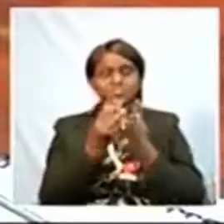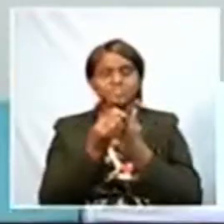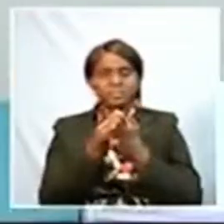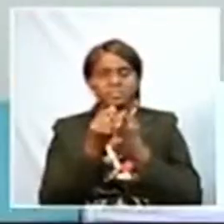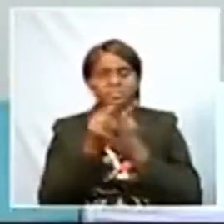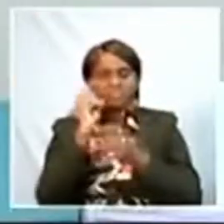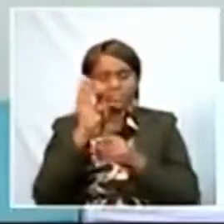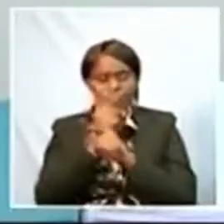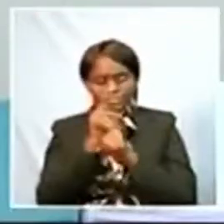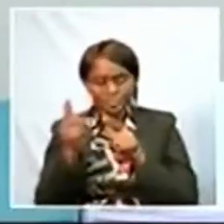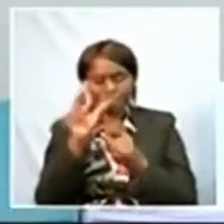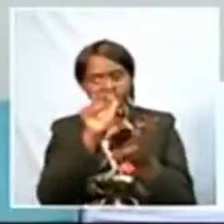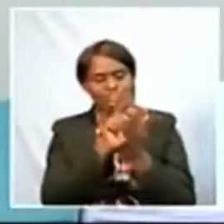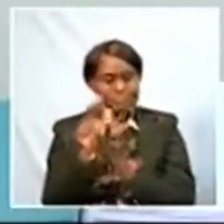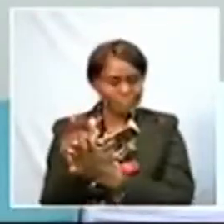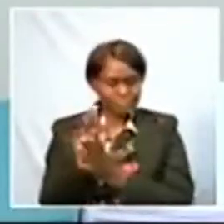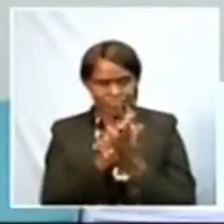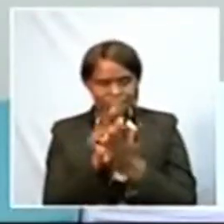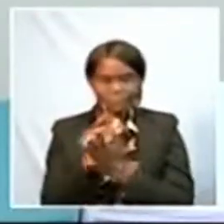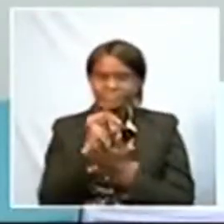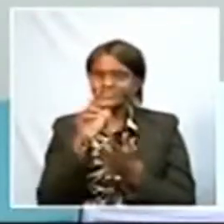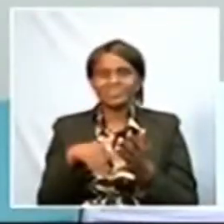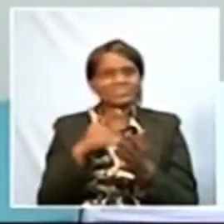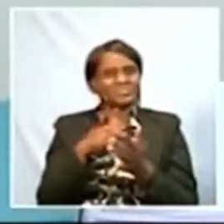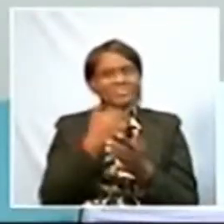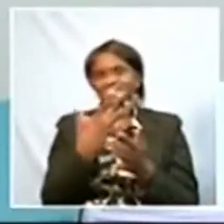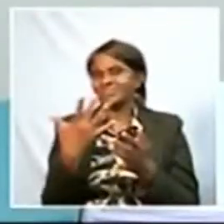finance will just be signing. You don't feel anything.